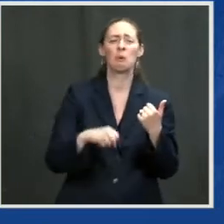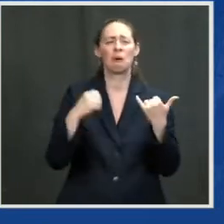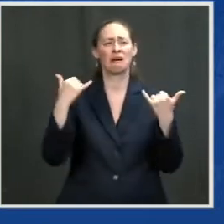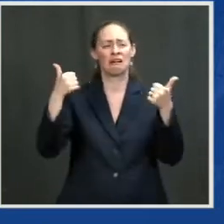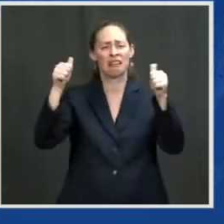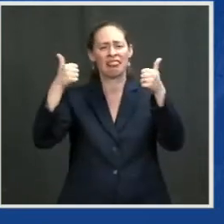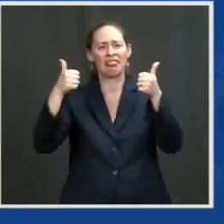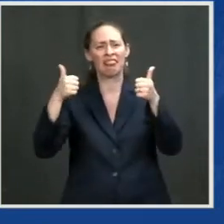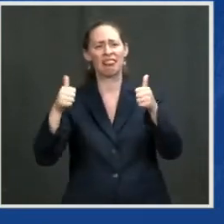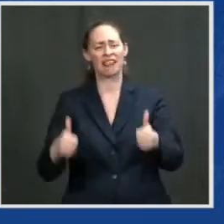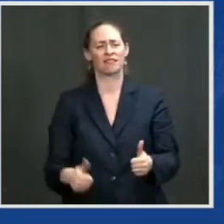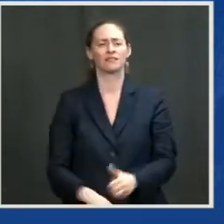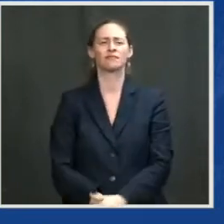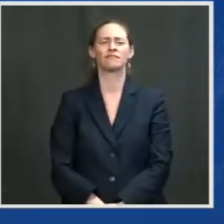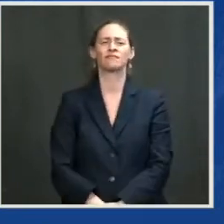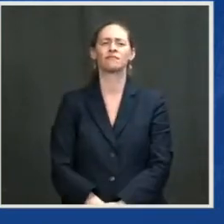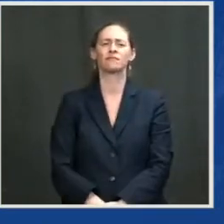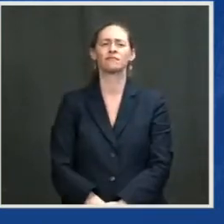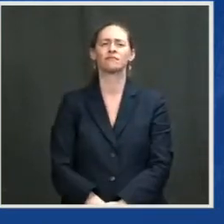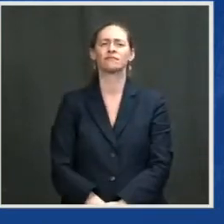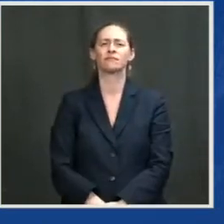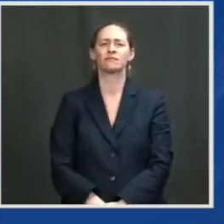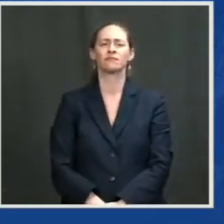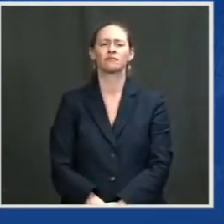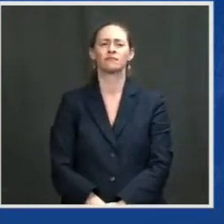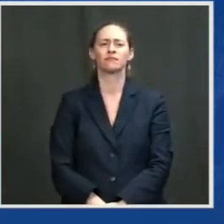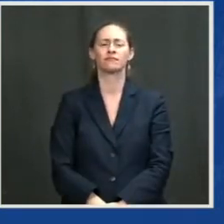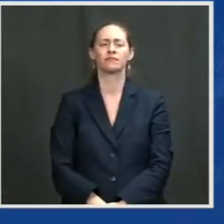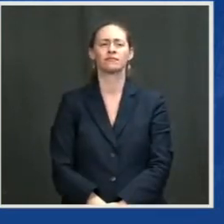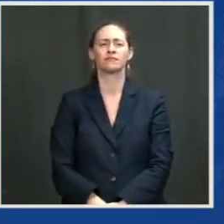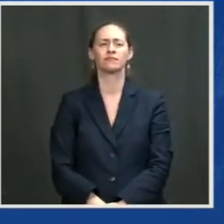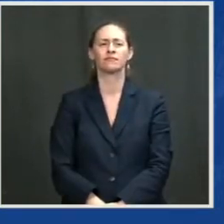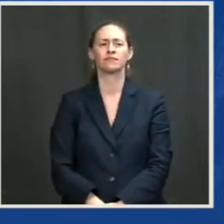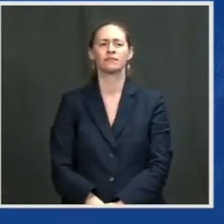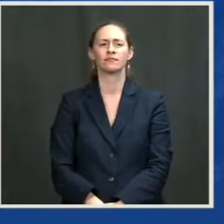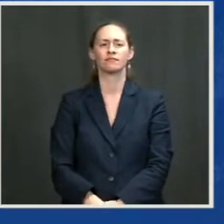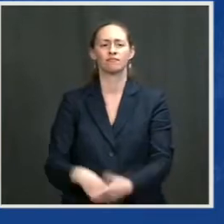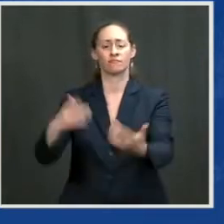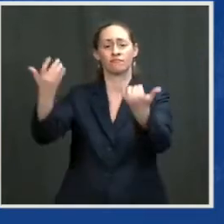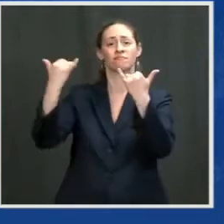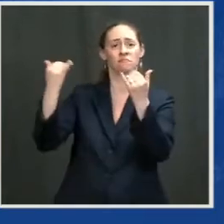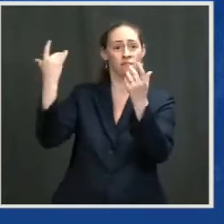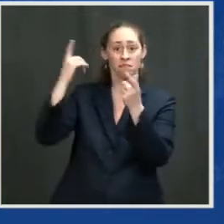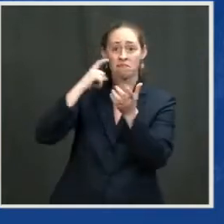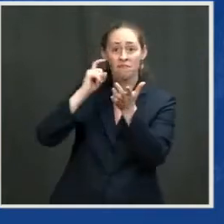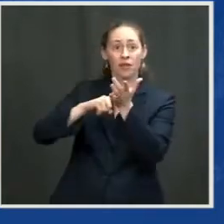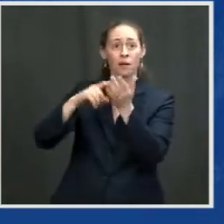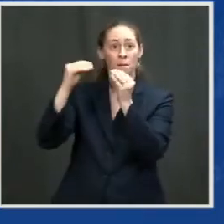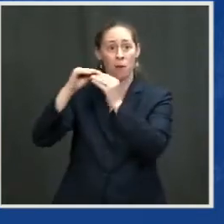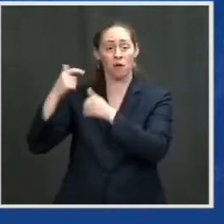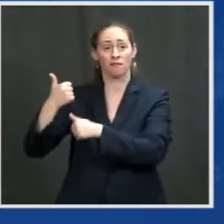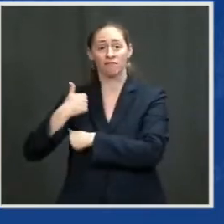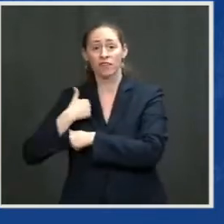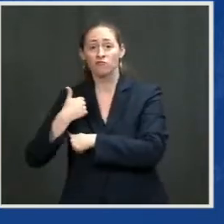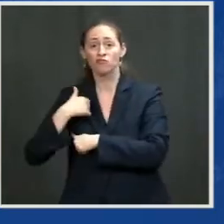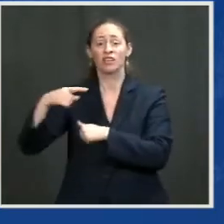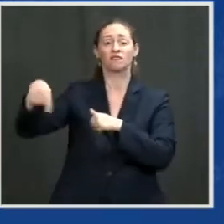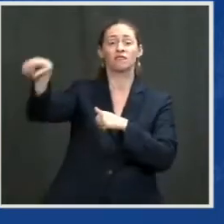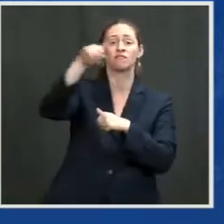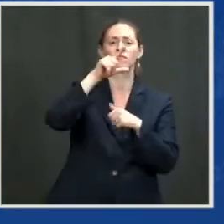more veterans, and more active military committing suicide every week than are killed in all our